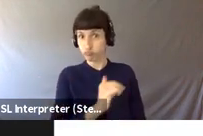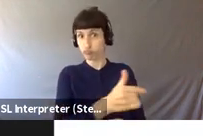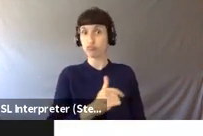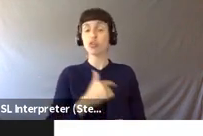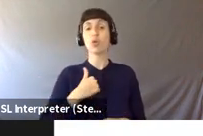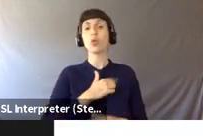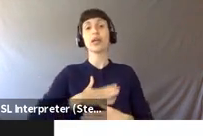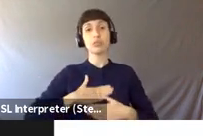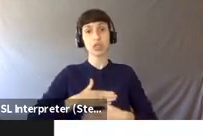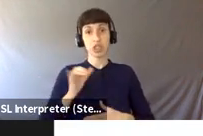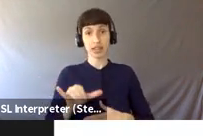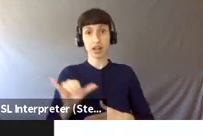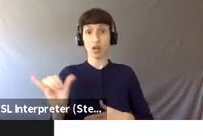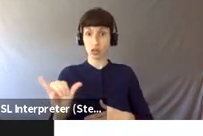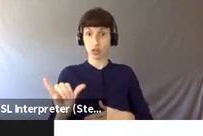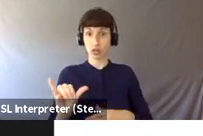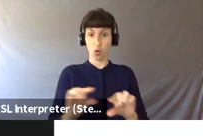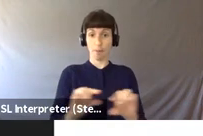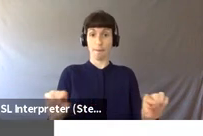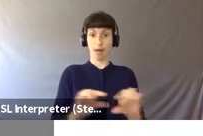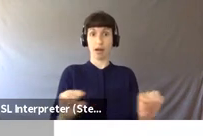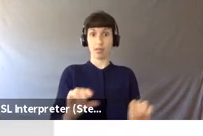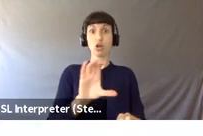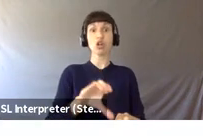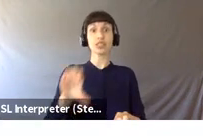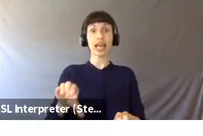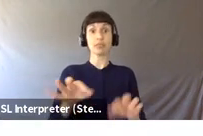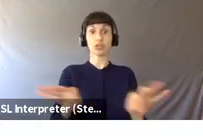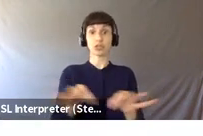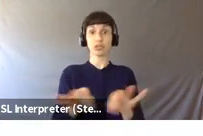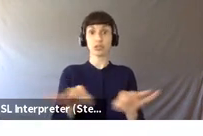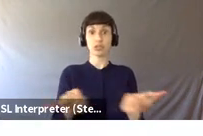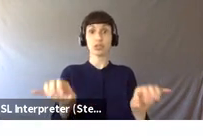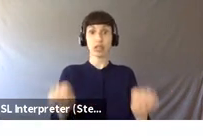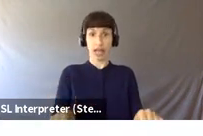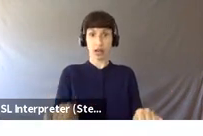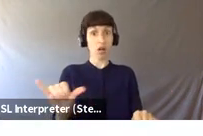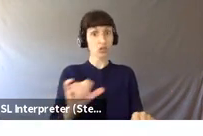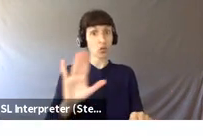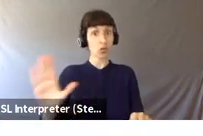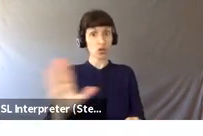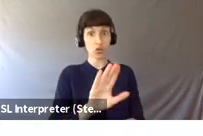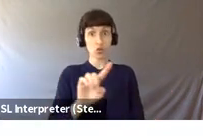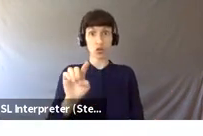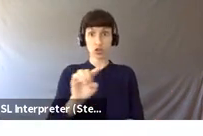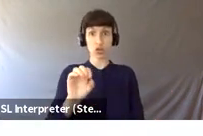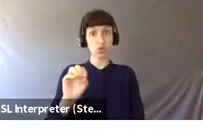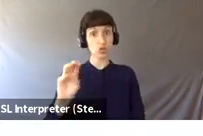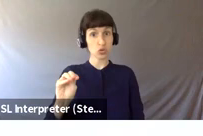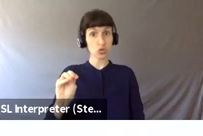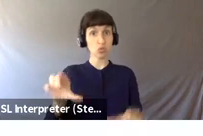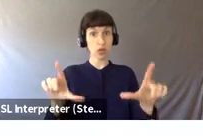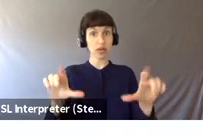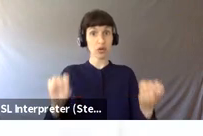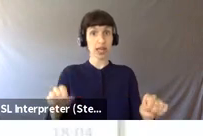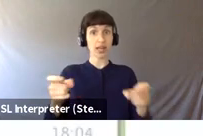option is also under your control on the bottom. Remember, you can control your Zoom window. A hint for some of us in that top right-hand corner, you